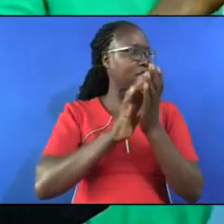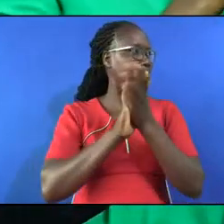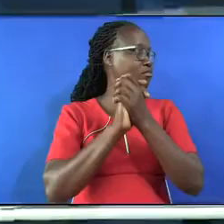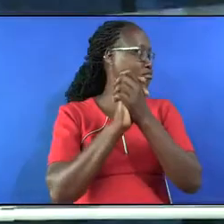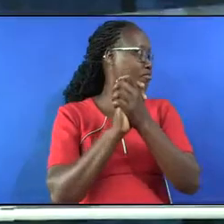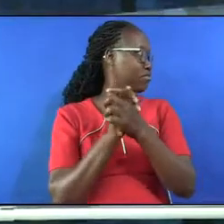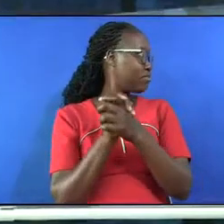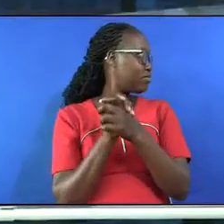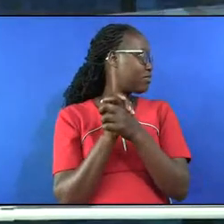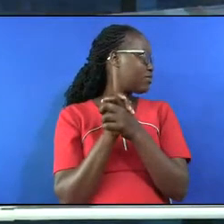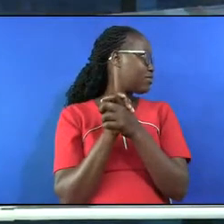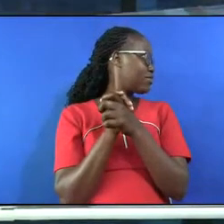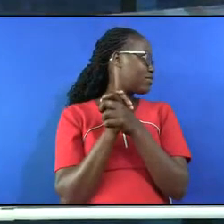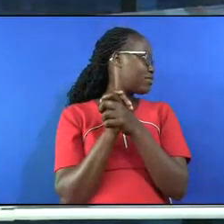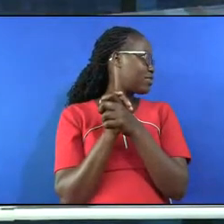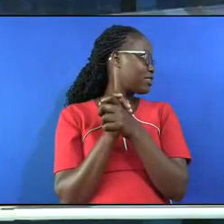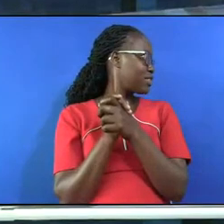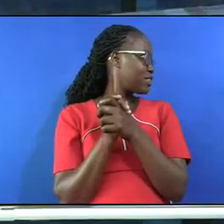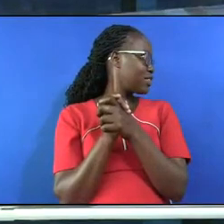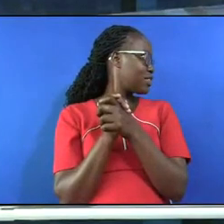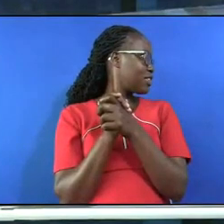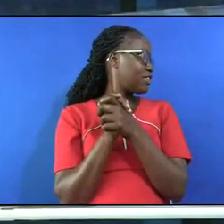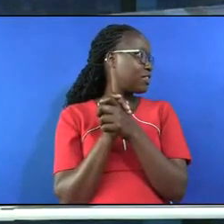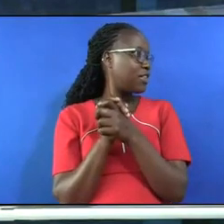wave. Mr. and Mrs. Wanga.